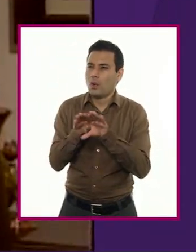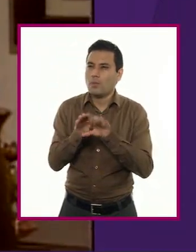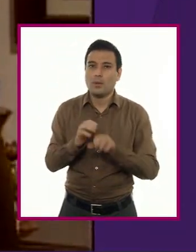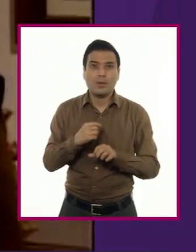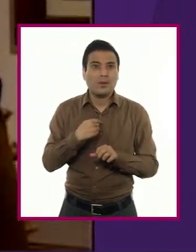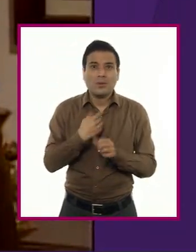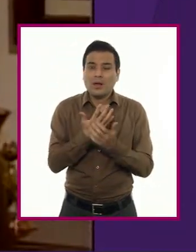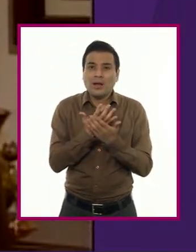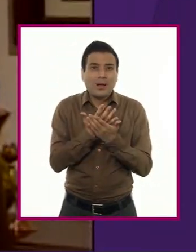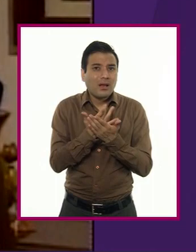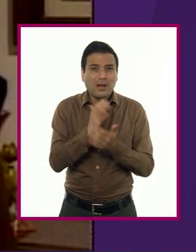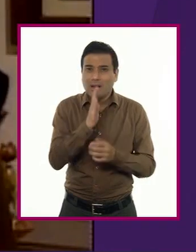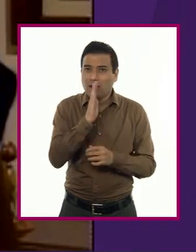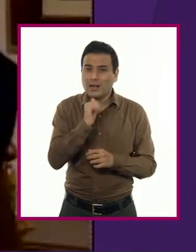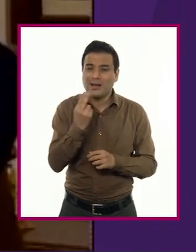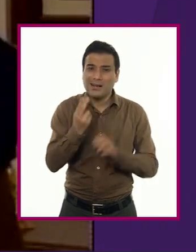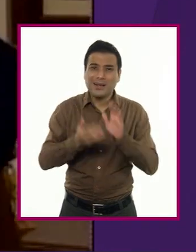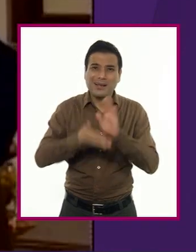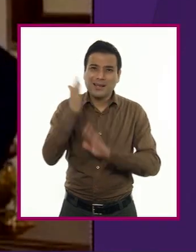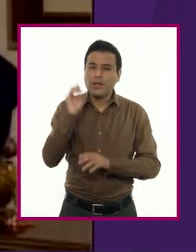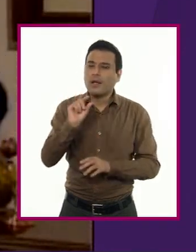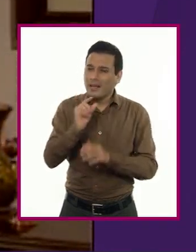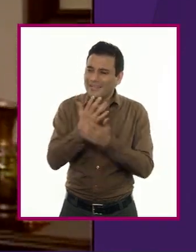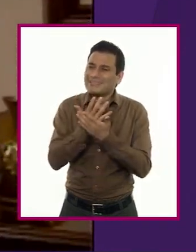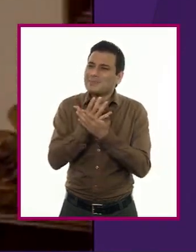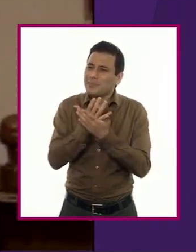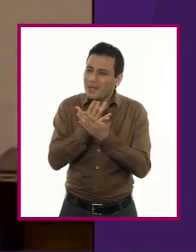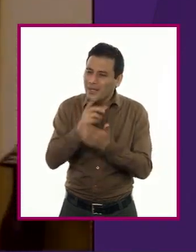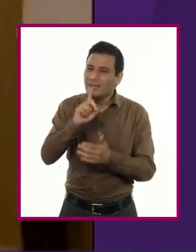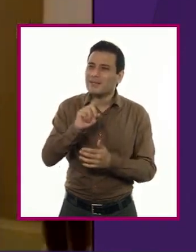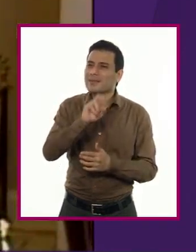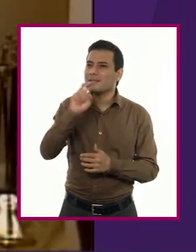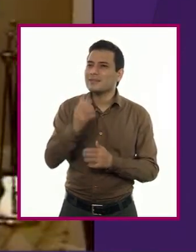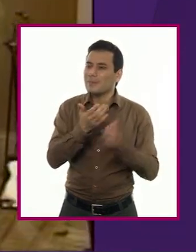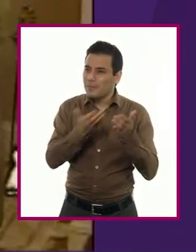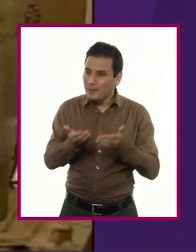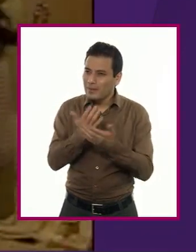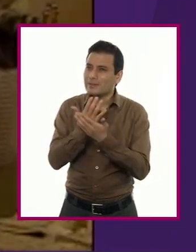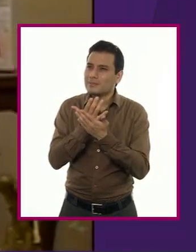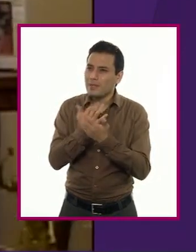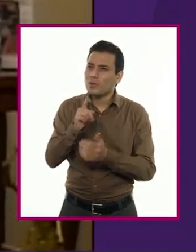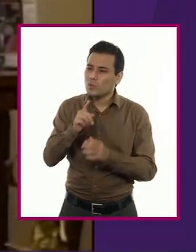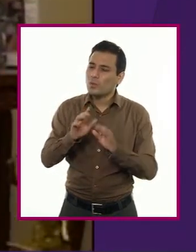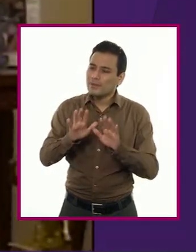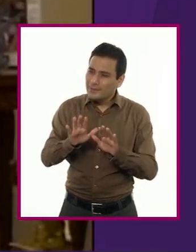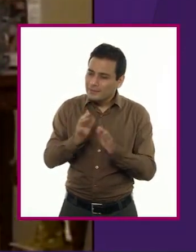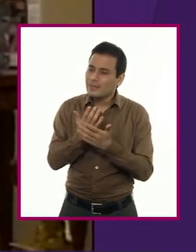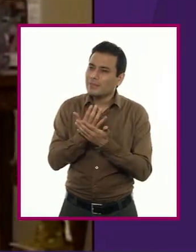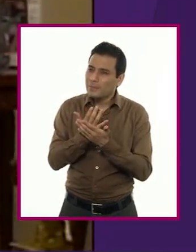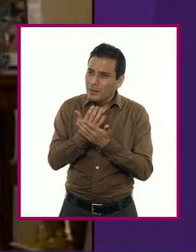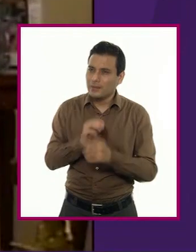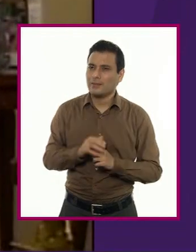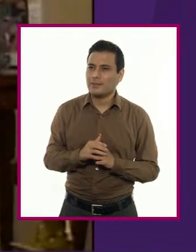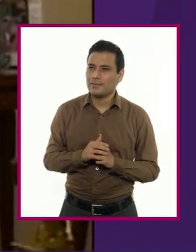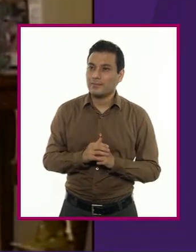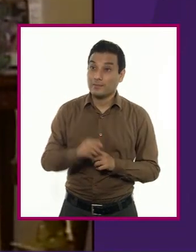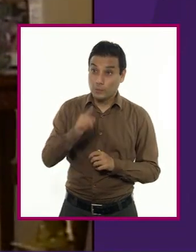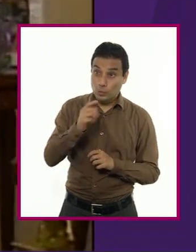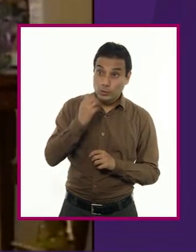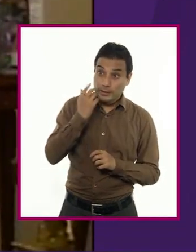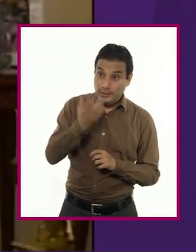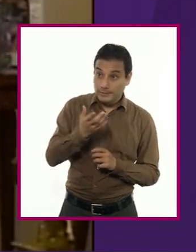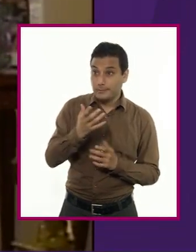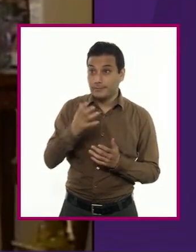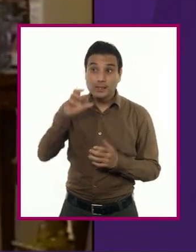wait. I have to go. But Dizzy will be right here. Now you sit down. You cannot go without saying goodbye to Dizzy. Would you like some